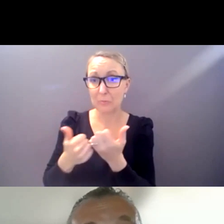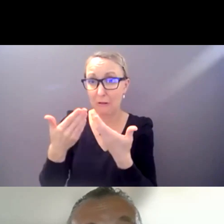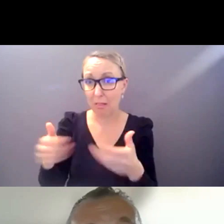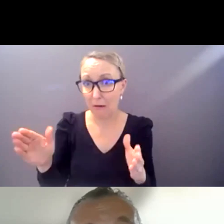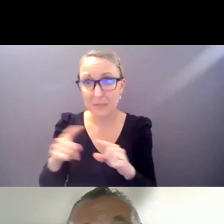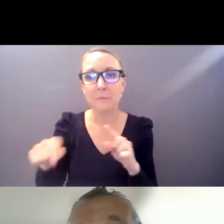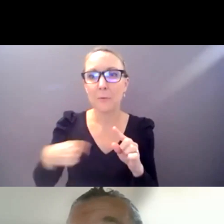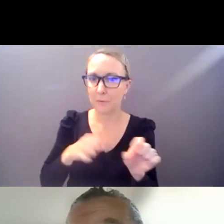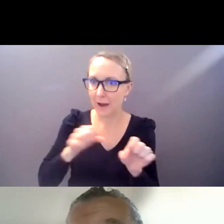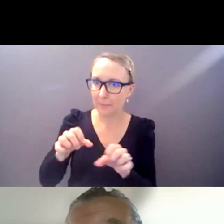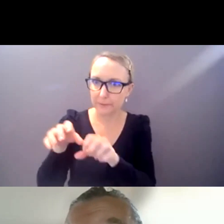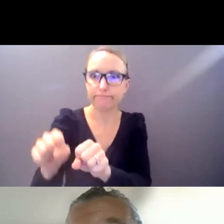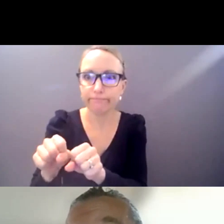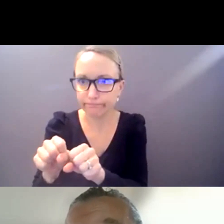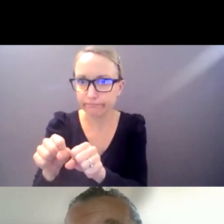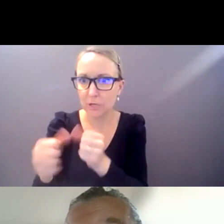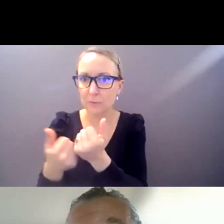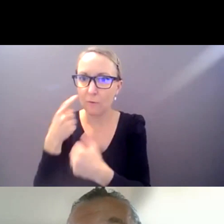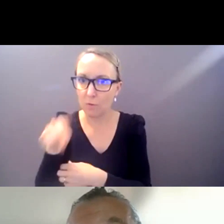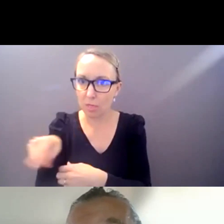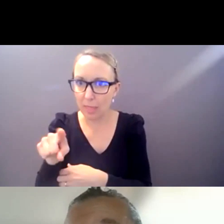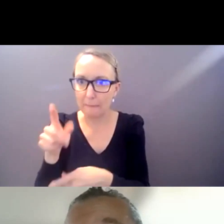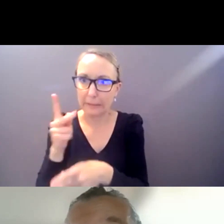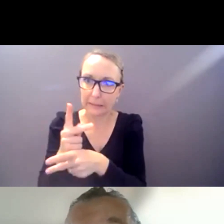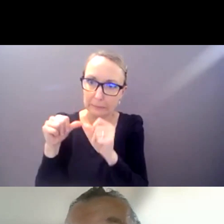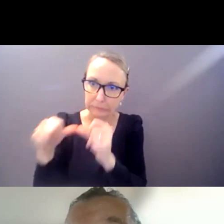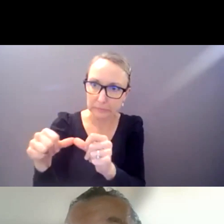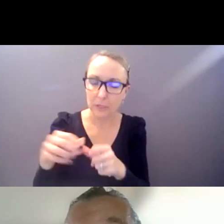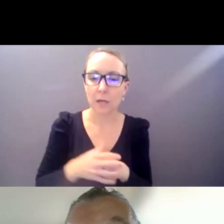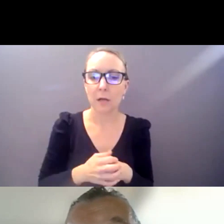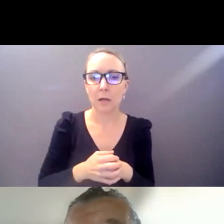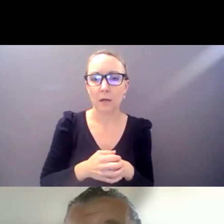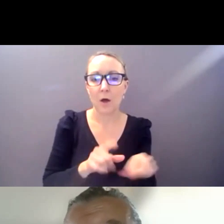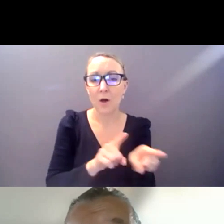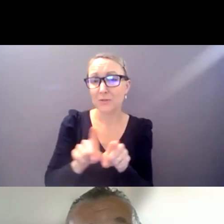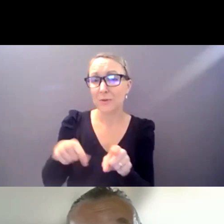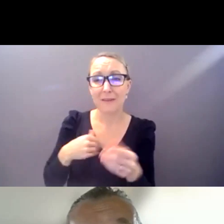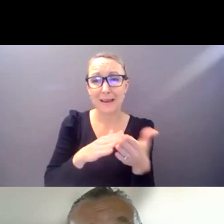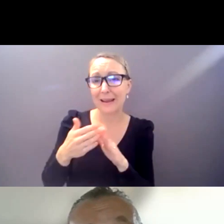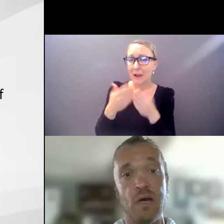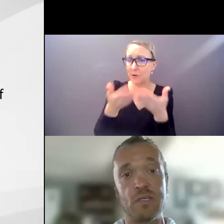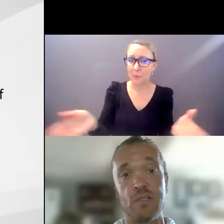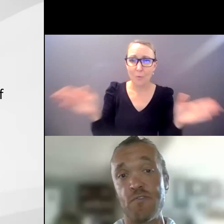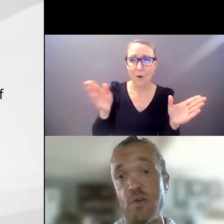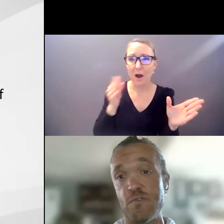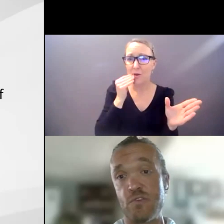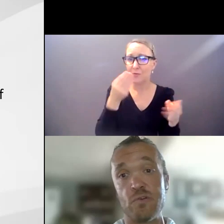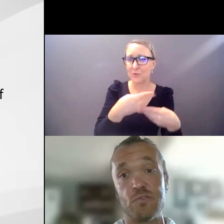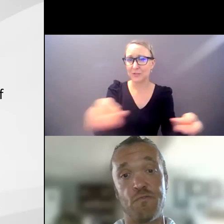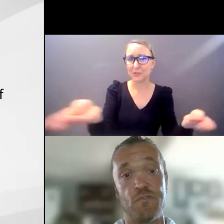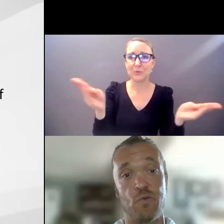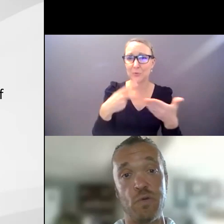living. In partnership with an awesome countywide food distribution expansion program, delivering